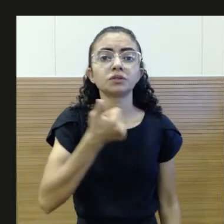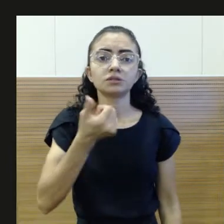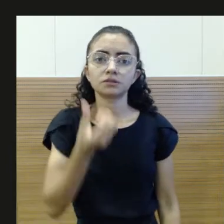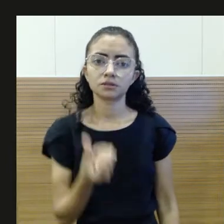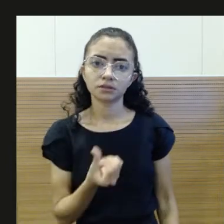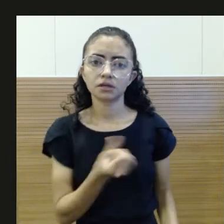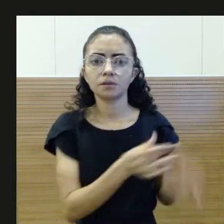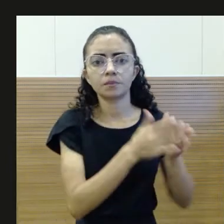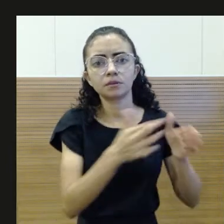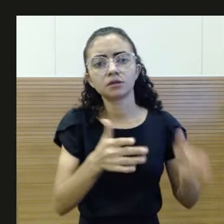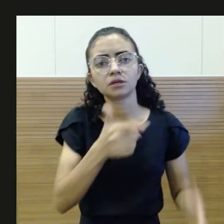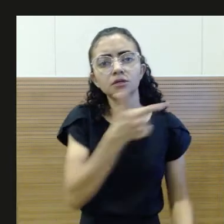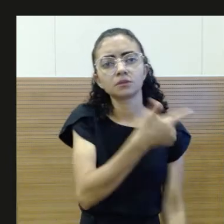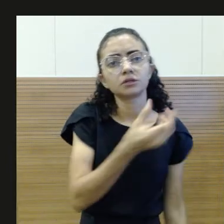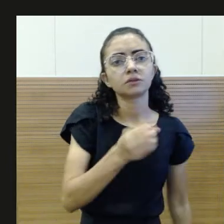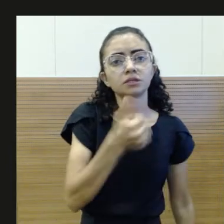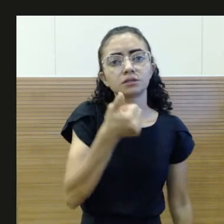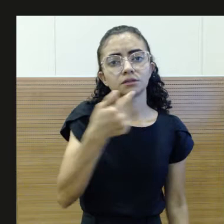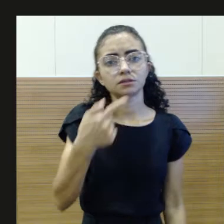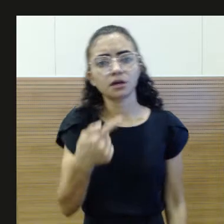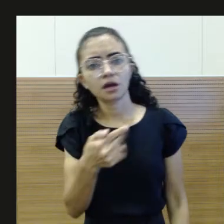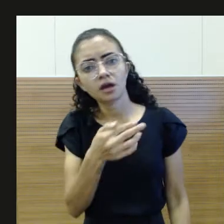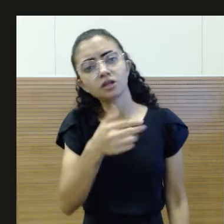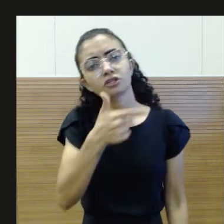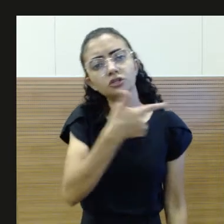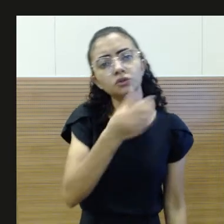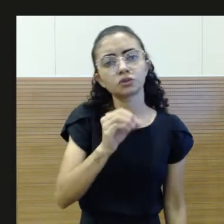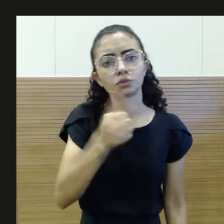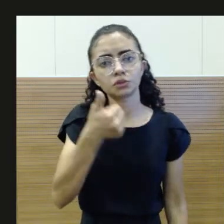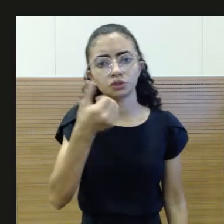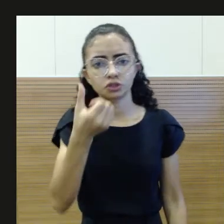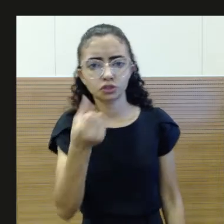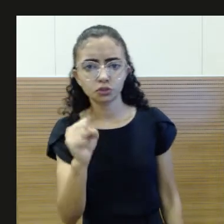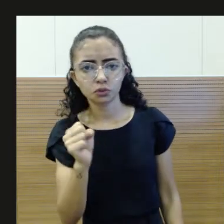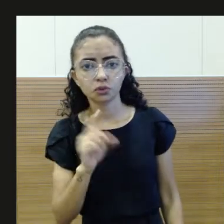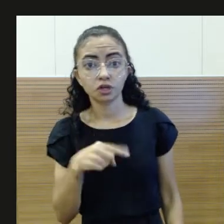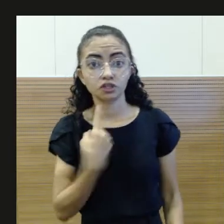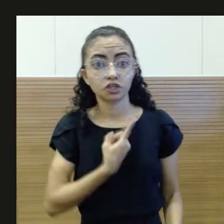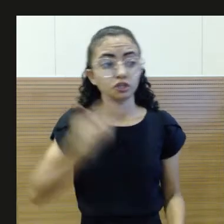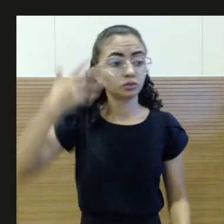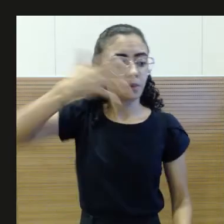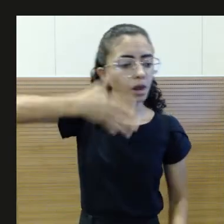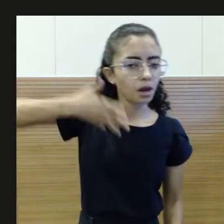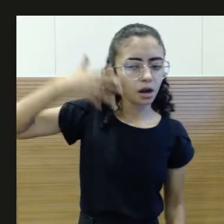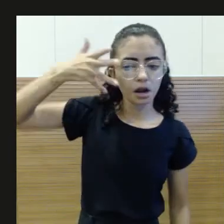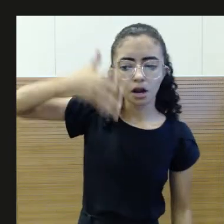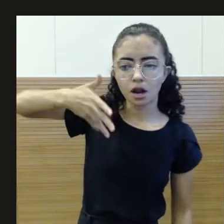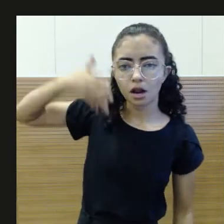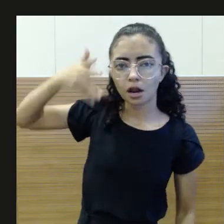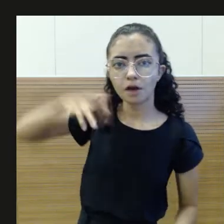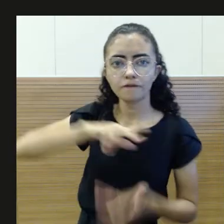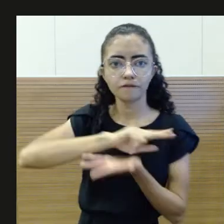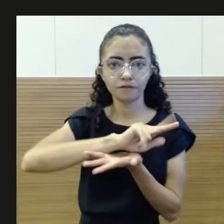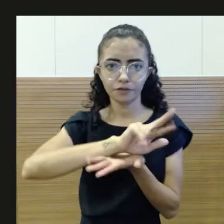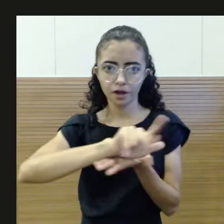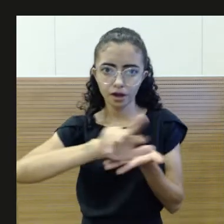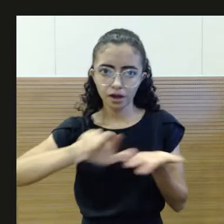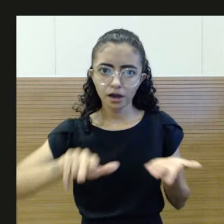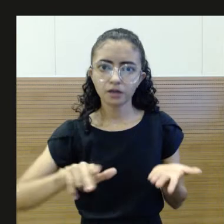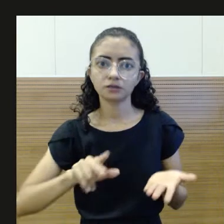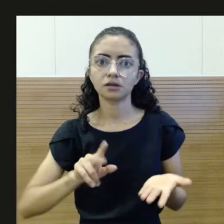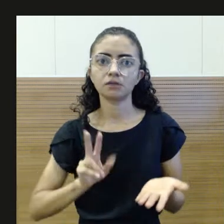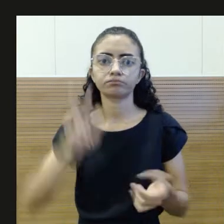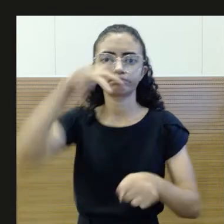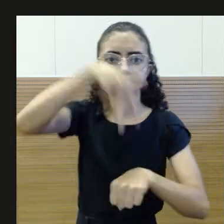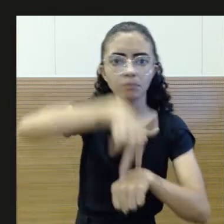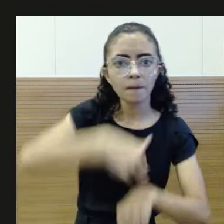And we have taken into consideration regional culinary preparations. So we also want to focus in